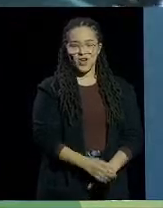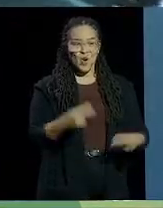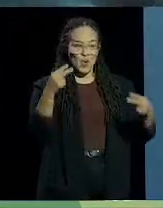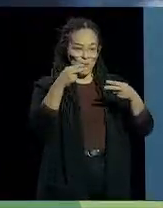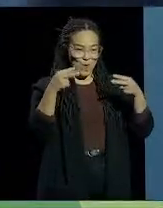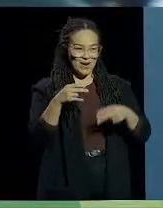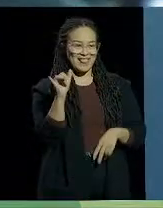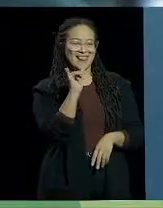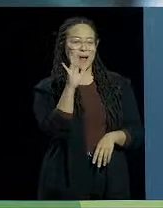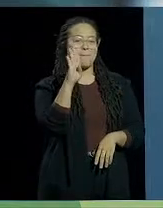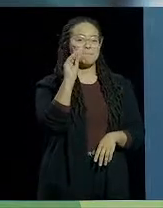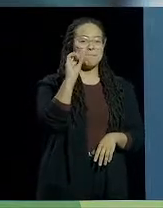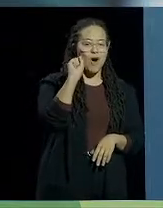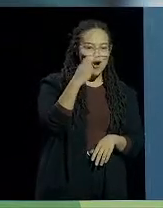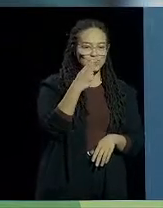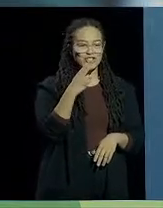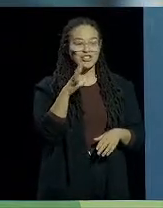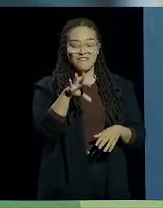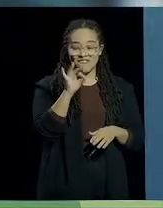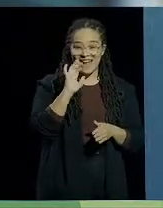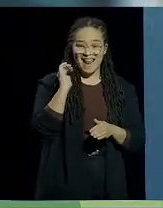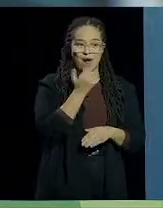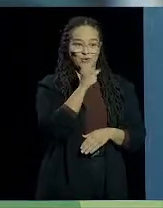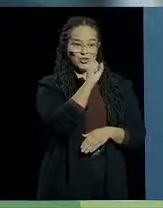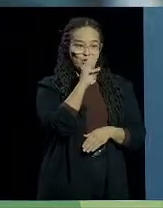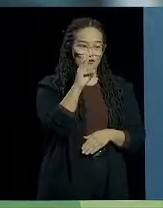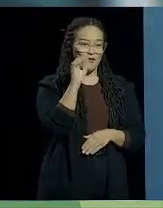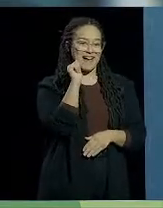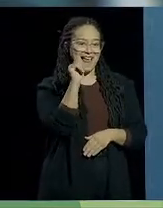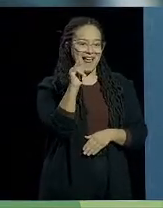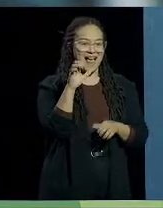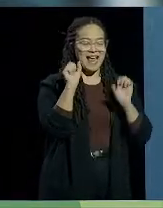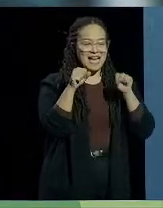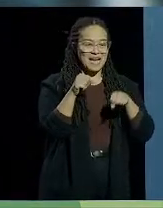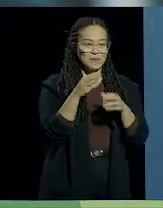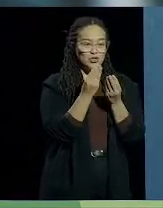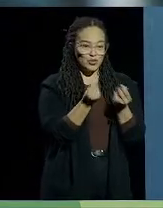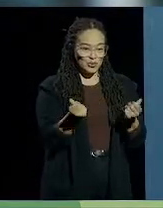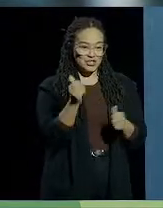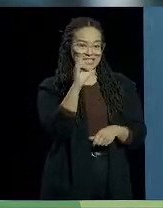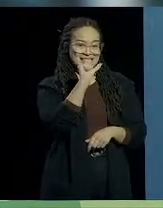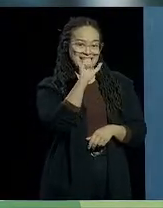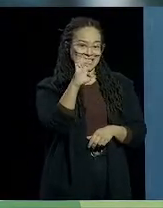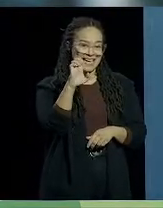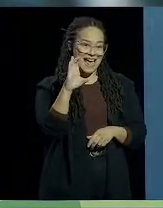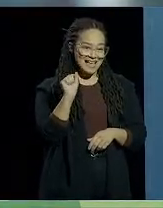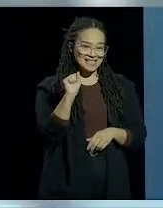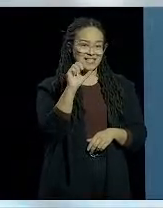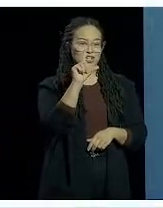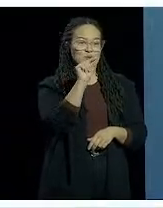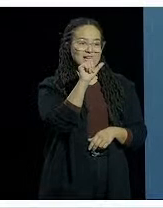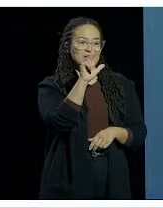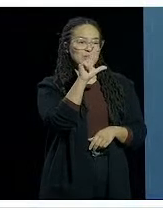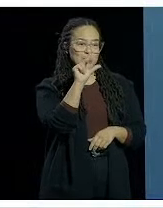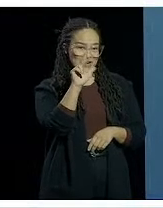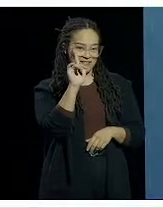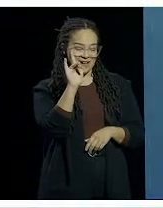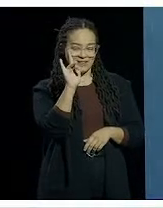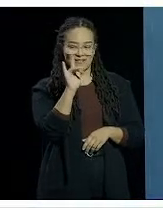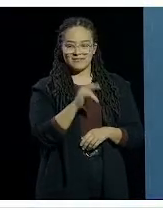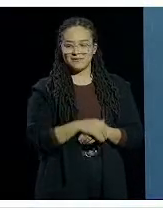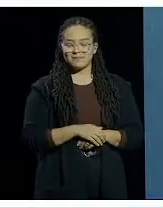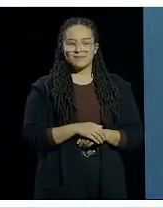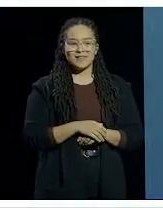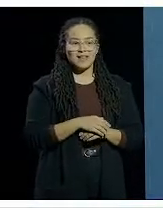Code it like a Bosch. Discover our software and AI-enabled solutions at the CES 2025.